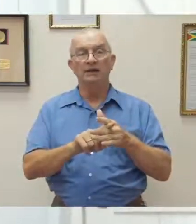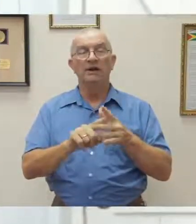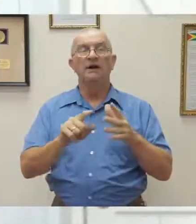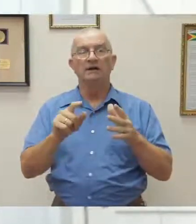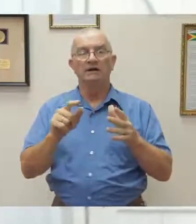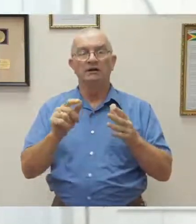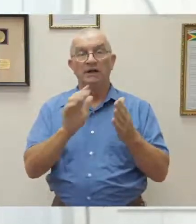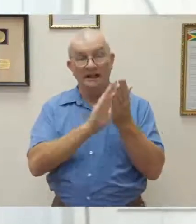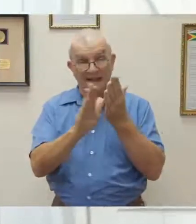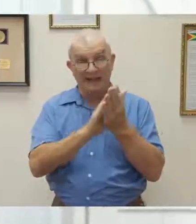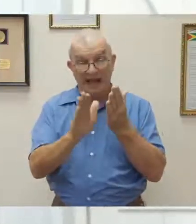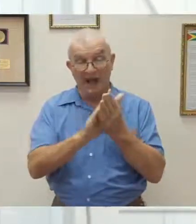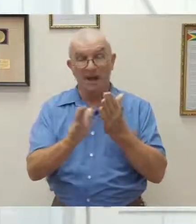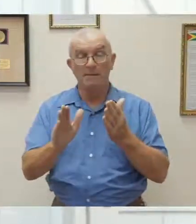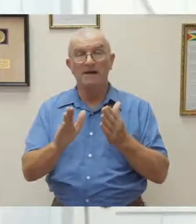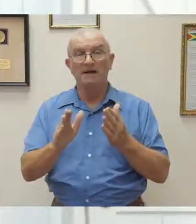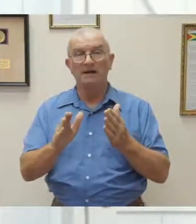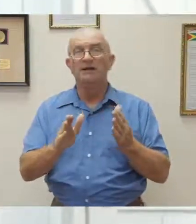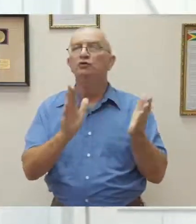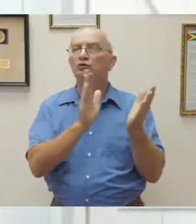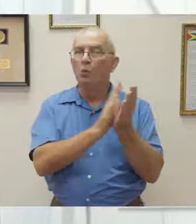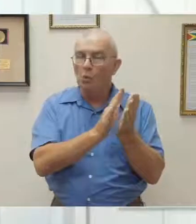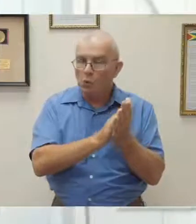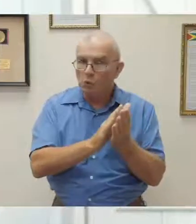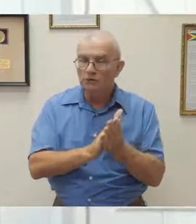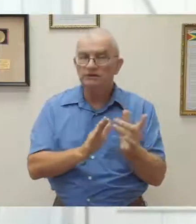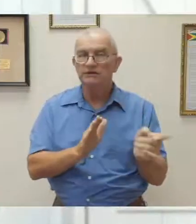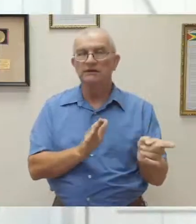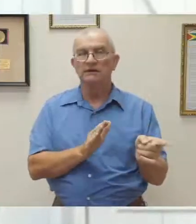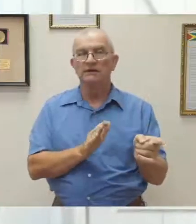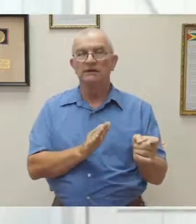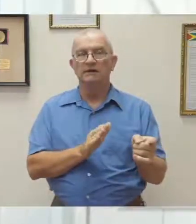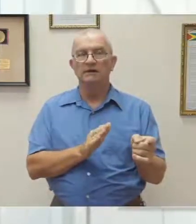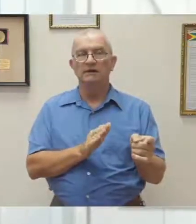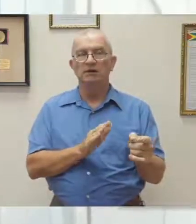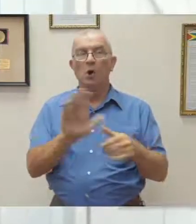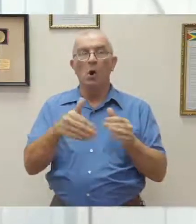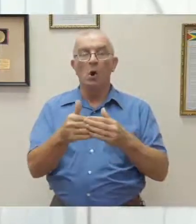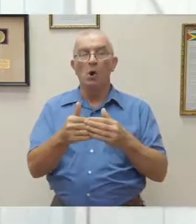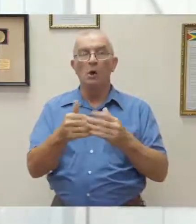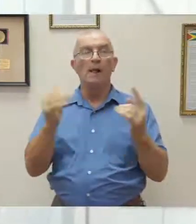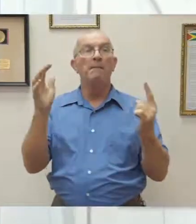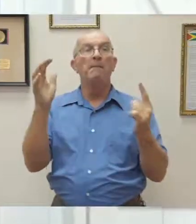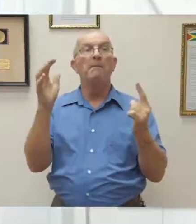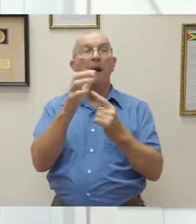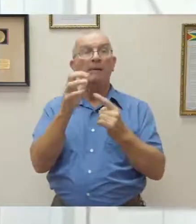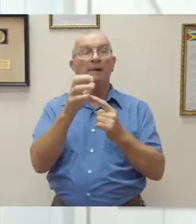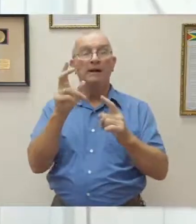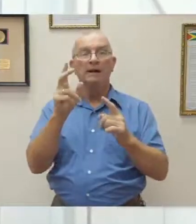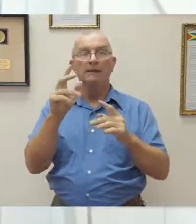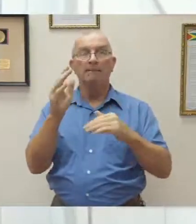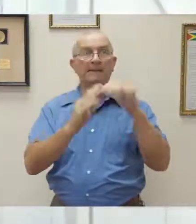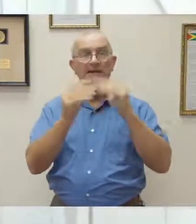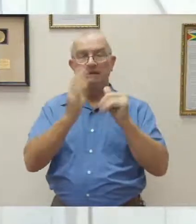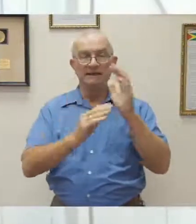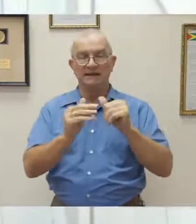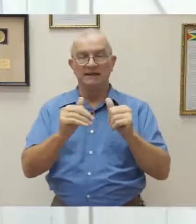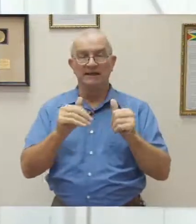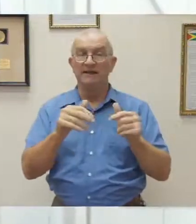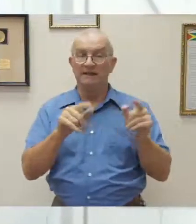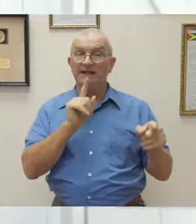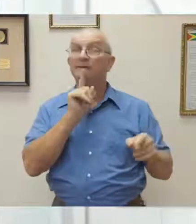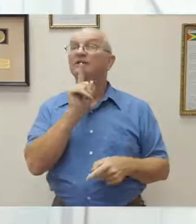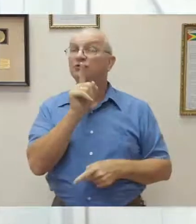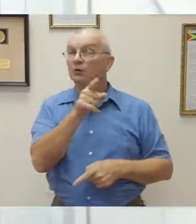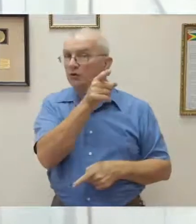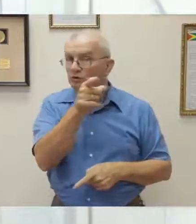sanitation exercise at schools and all public buildings. This is to ensure that you are